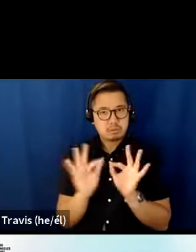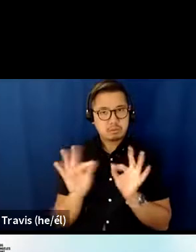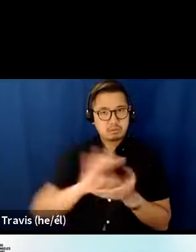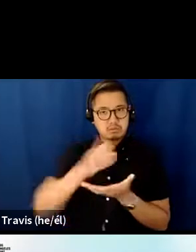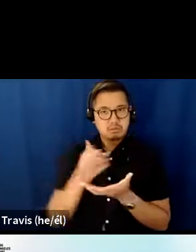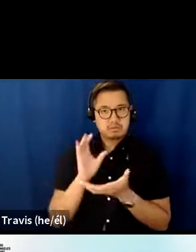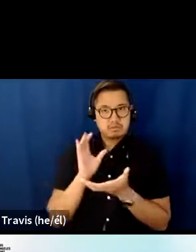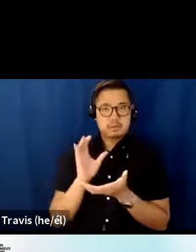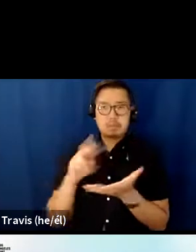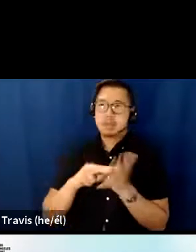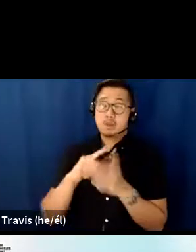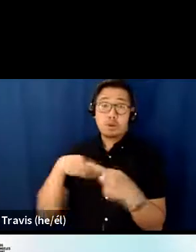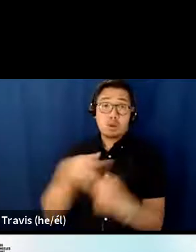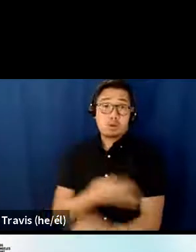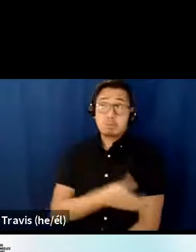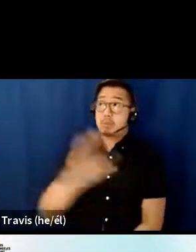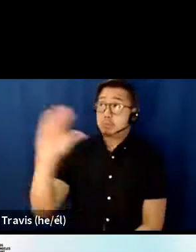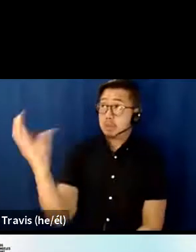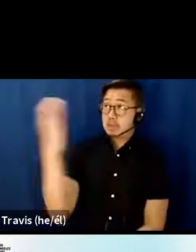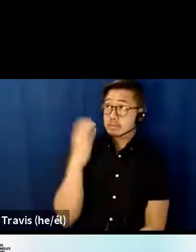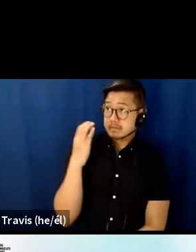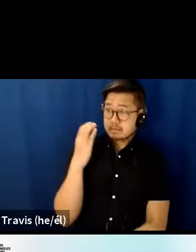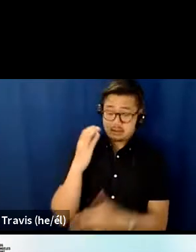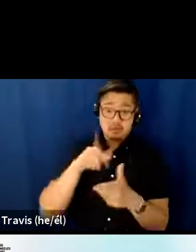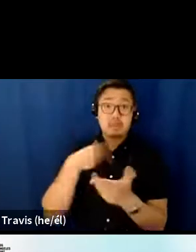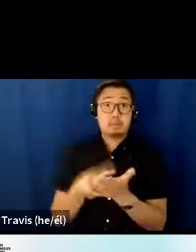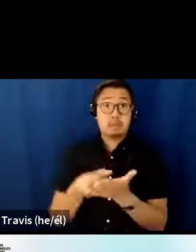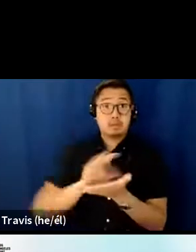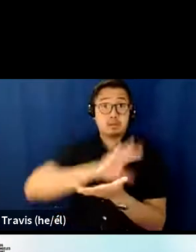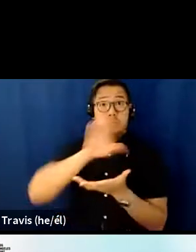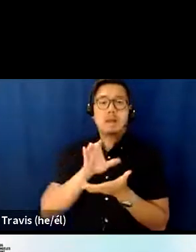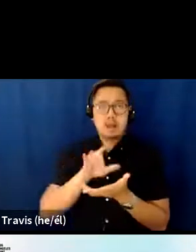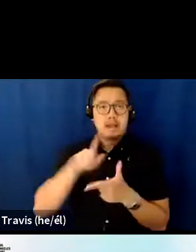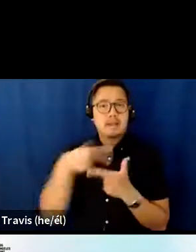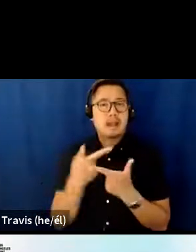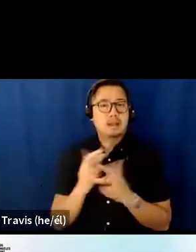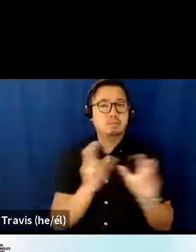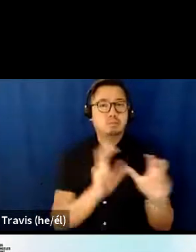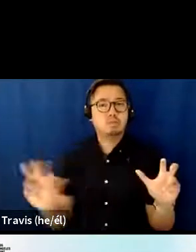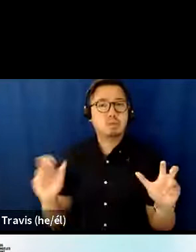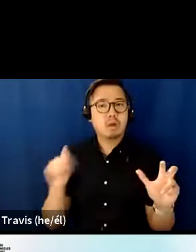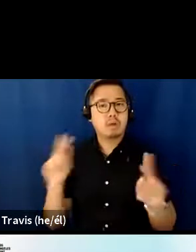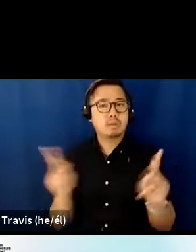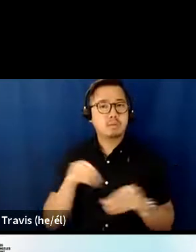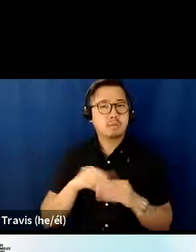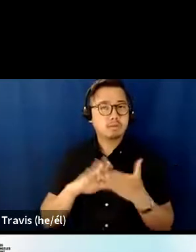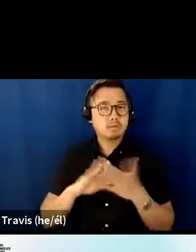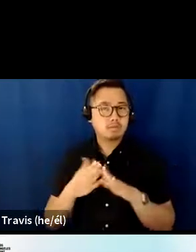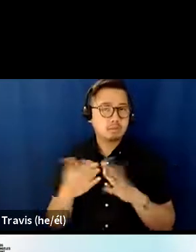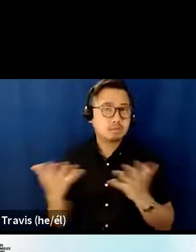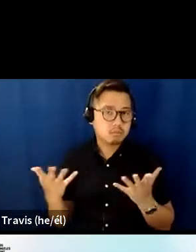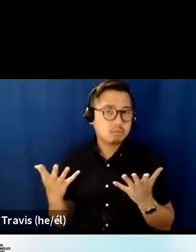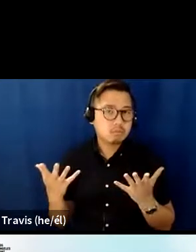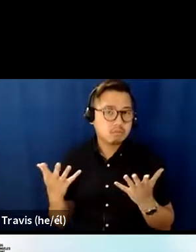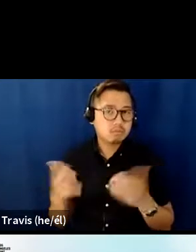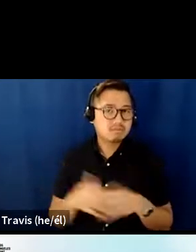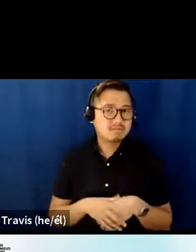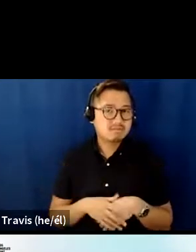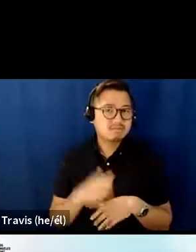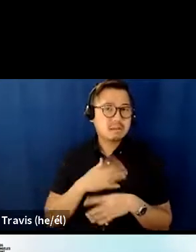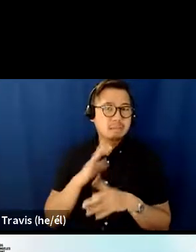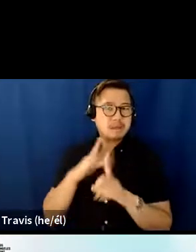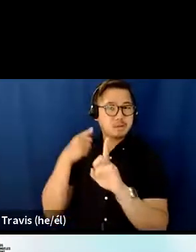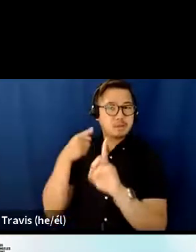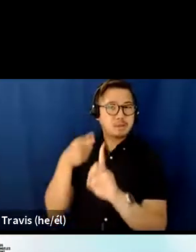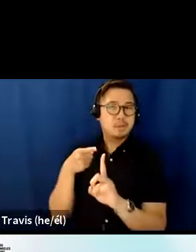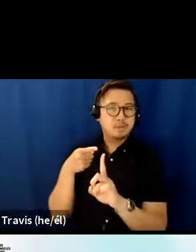empowered by you so I can empower other people. That's my motive